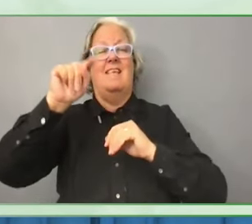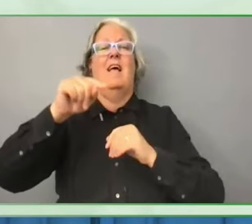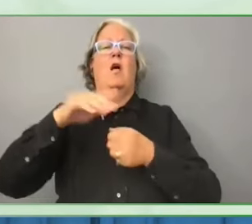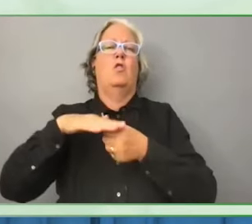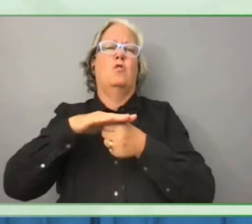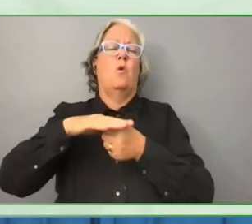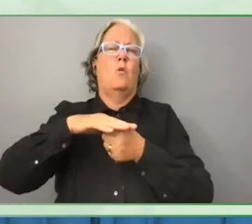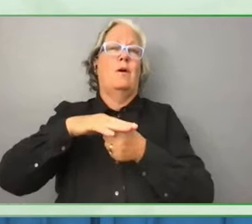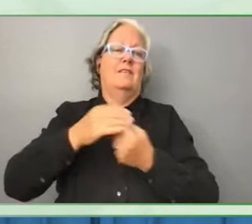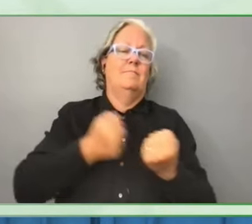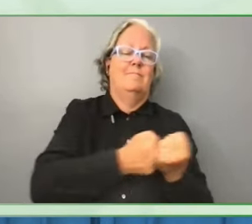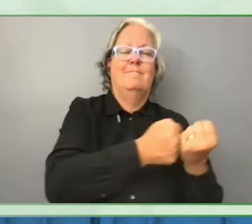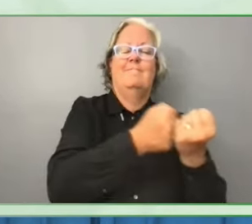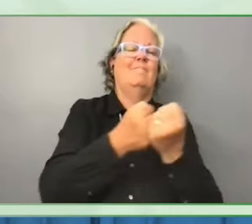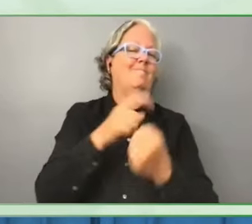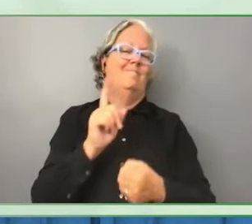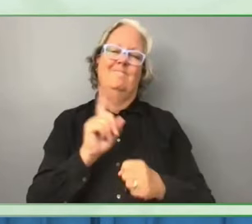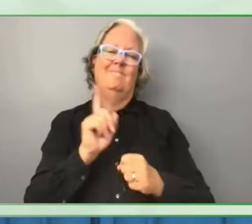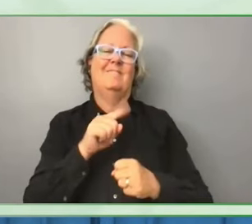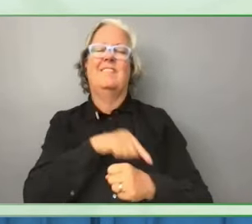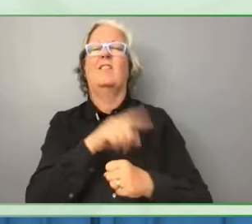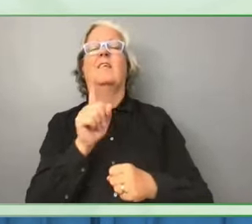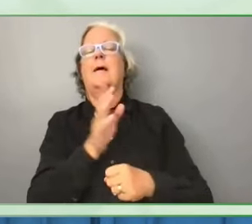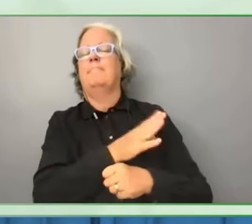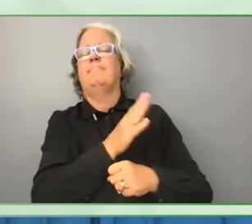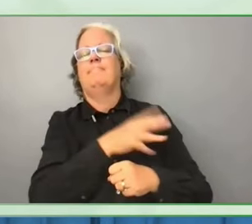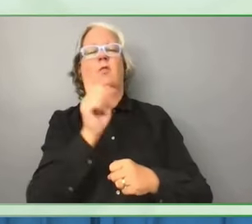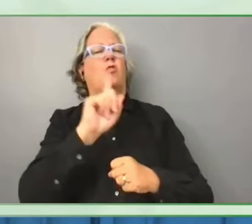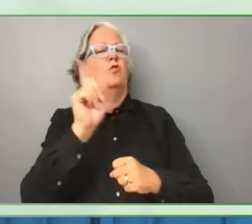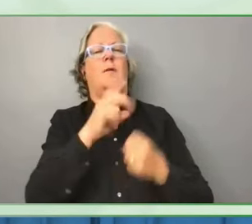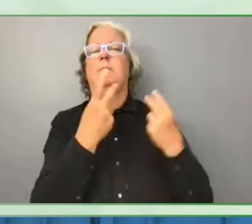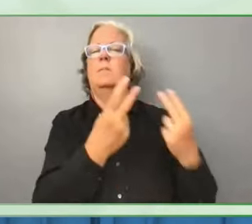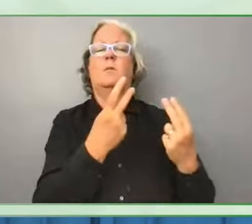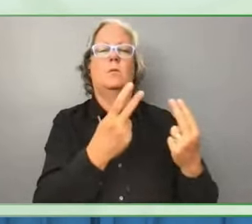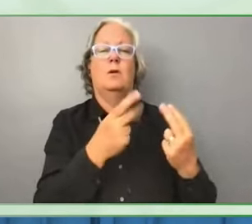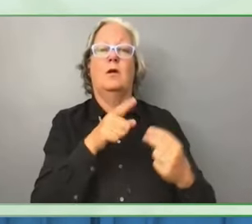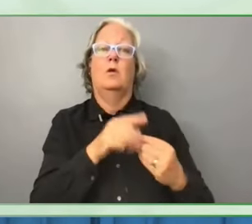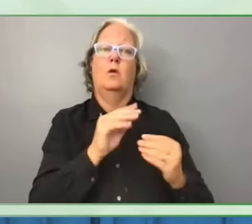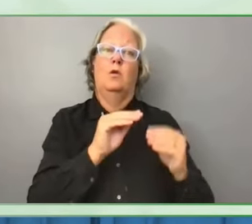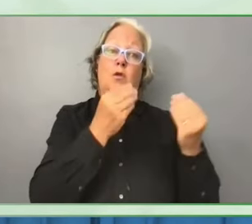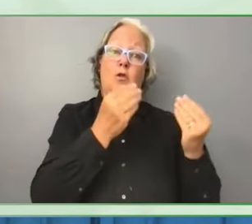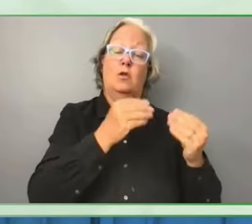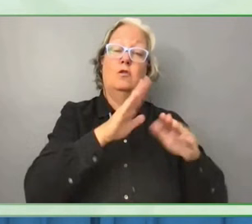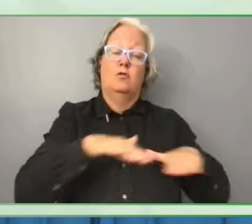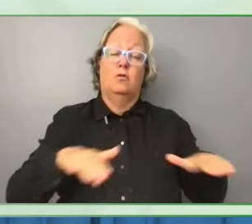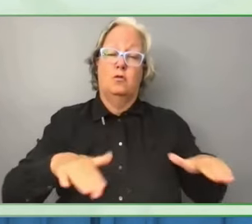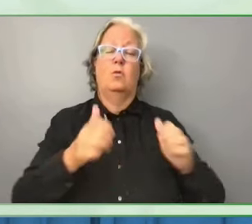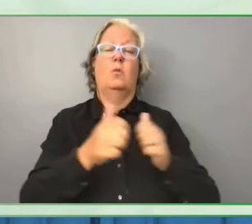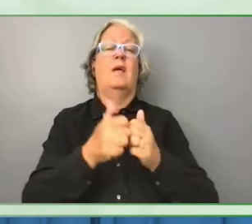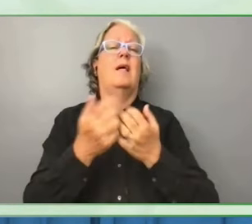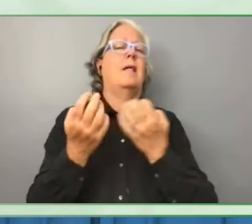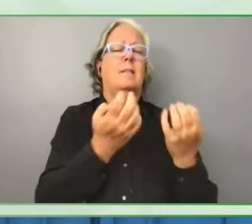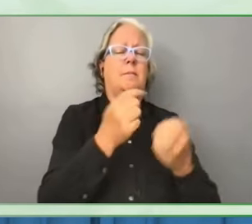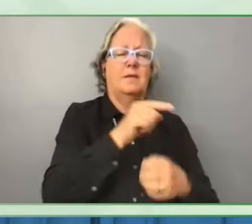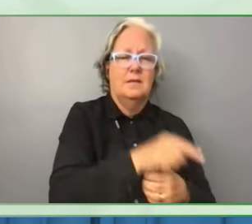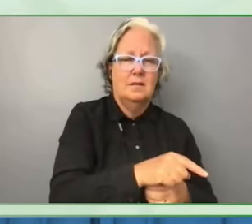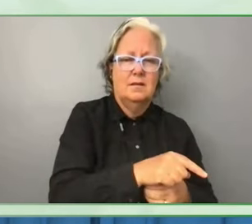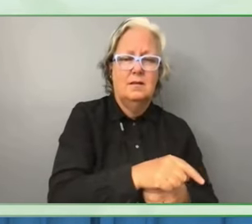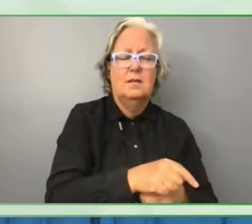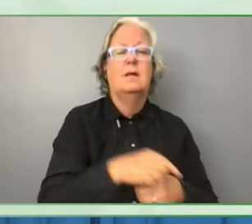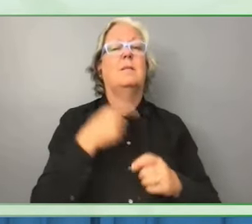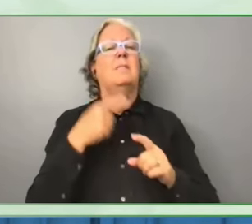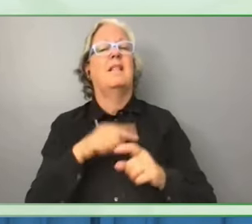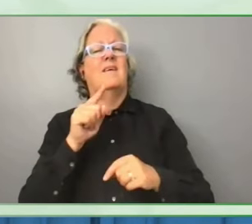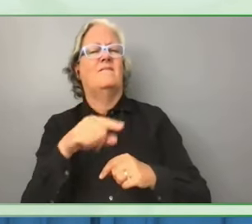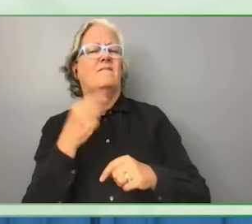HR is not priority for children and youth with disability and affected by leprosy. And then unavailability on financial resources